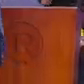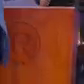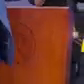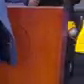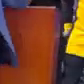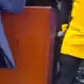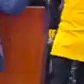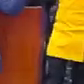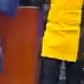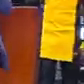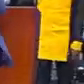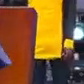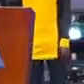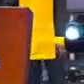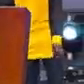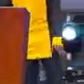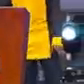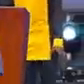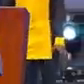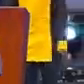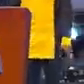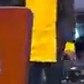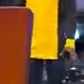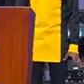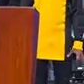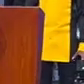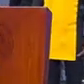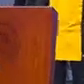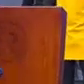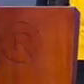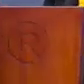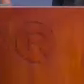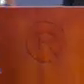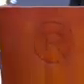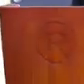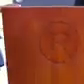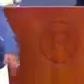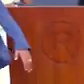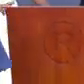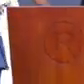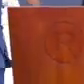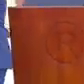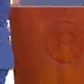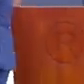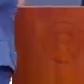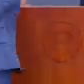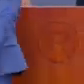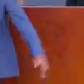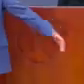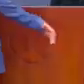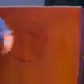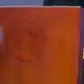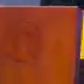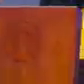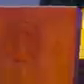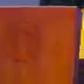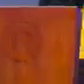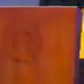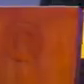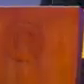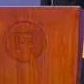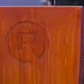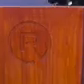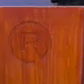celebrate can we celebrate the voice of God an apostle in our generation come on celebrate